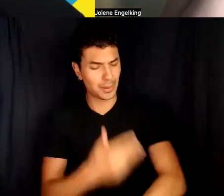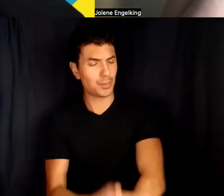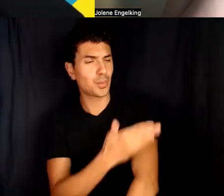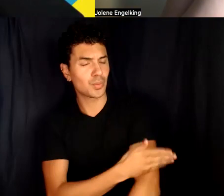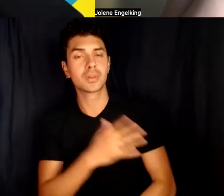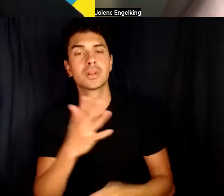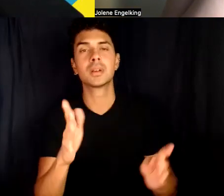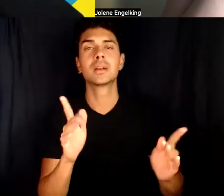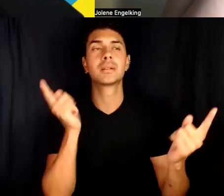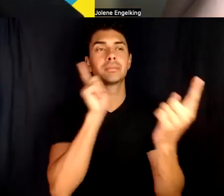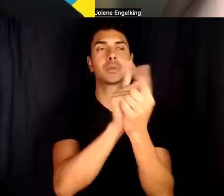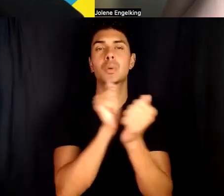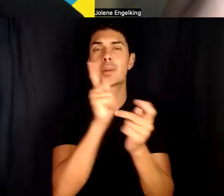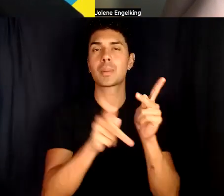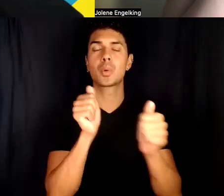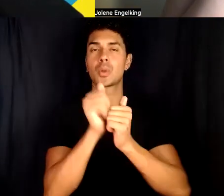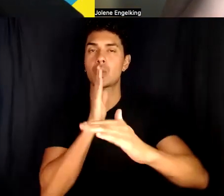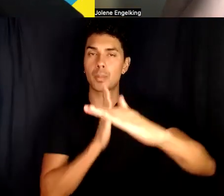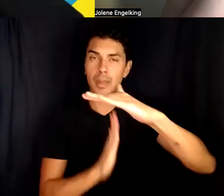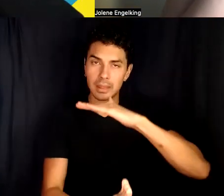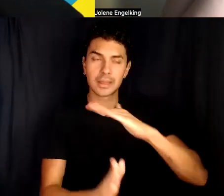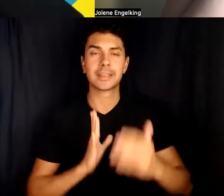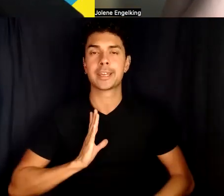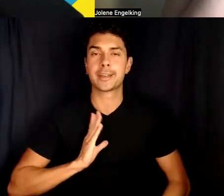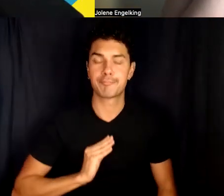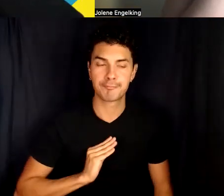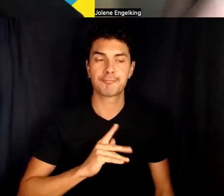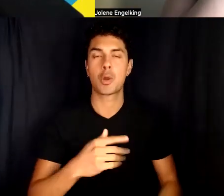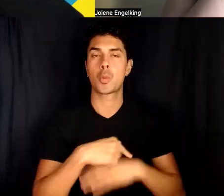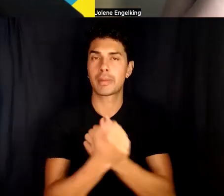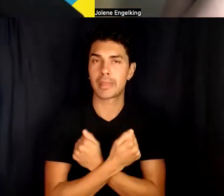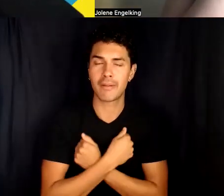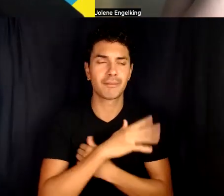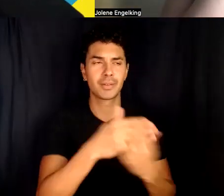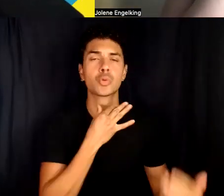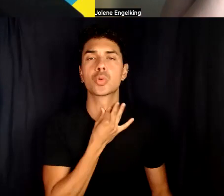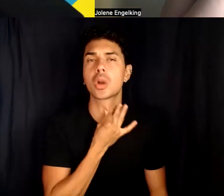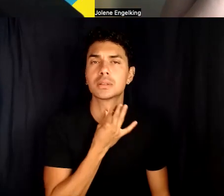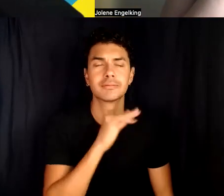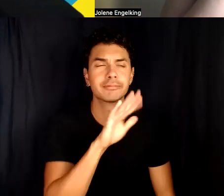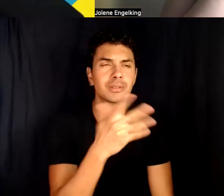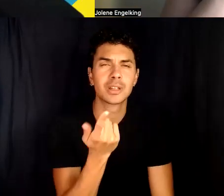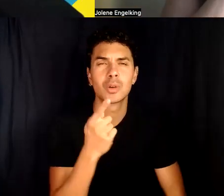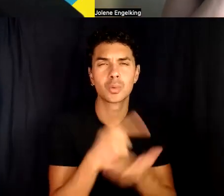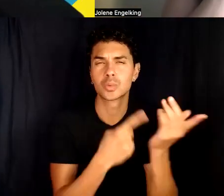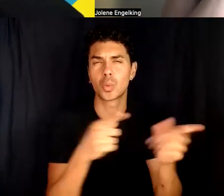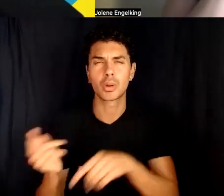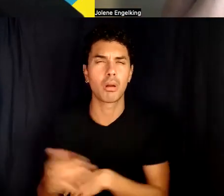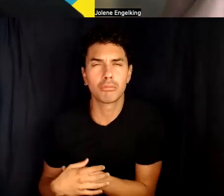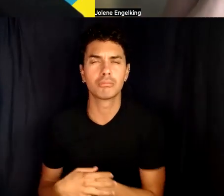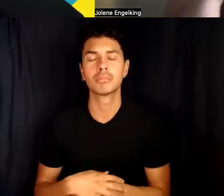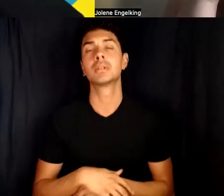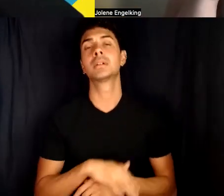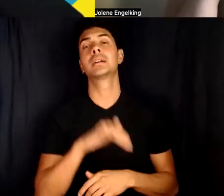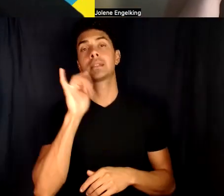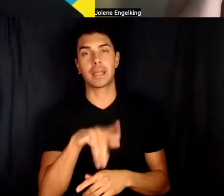at people with humility and love is going to be the best way. And I think that one of the other things that I've also